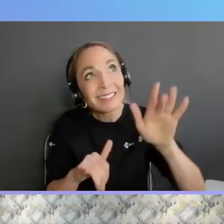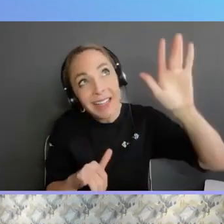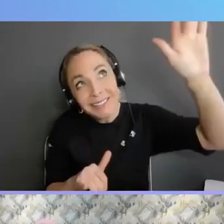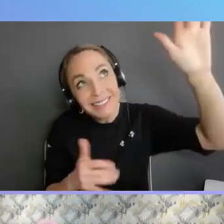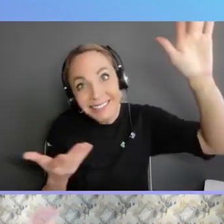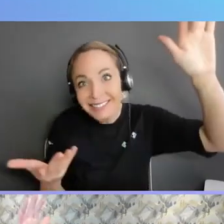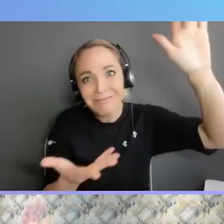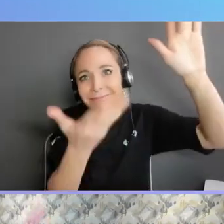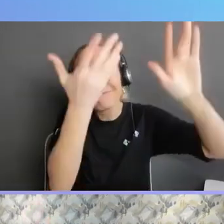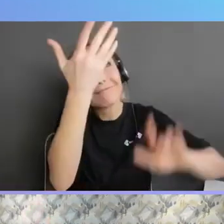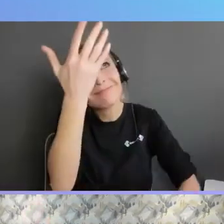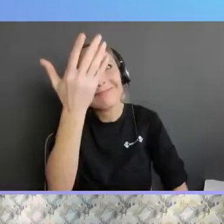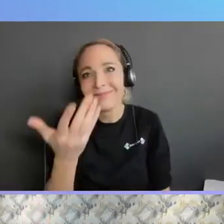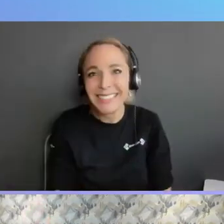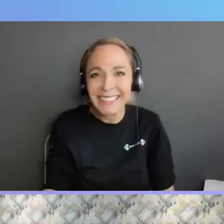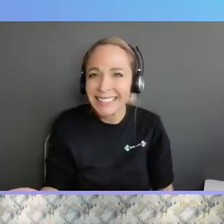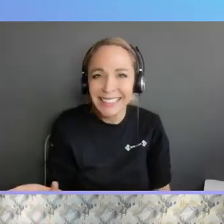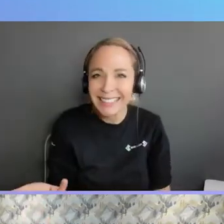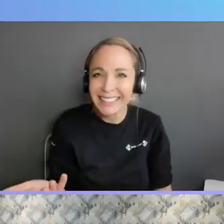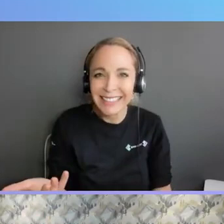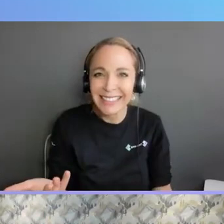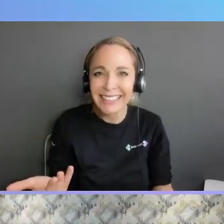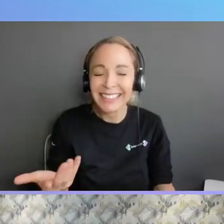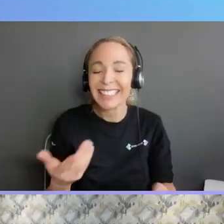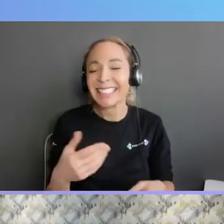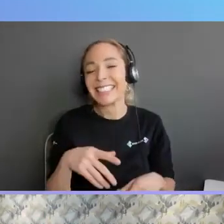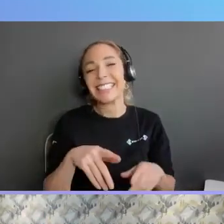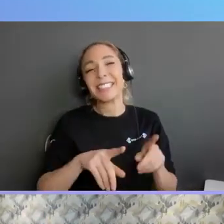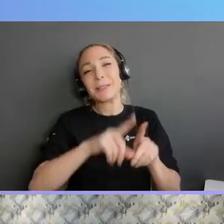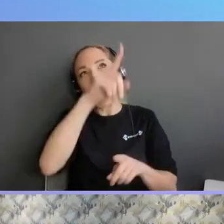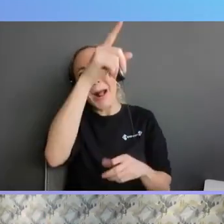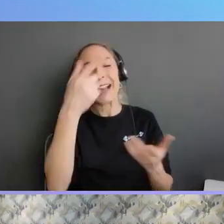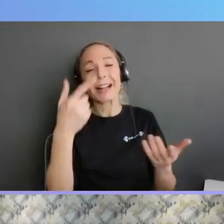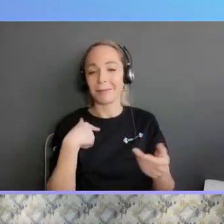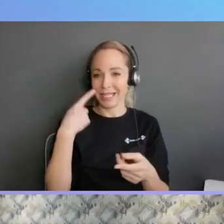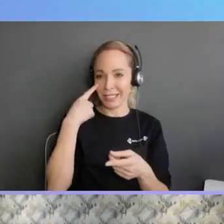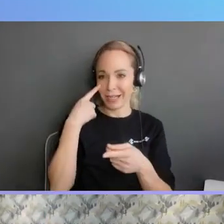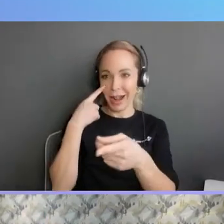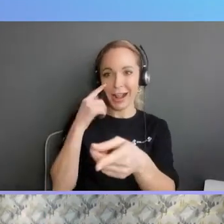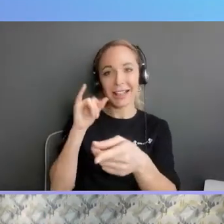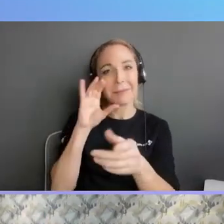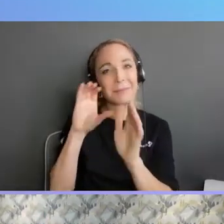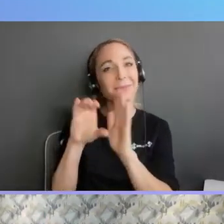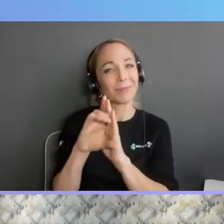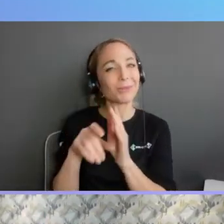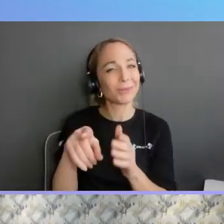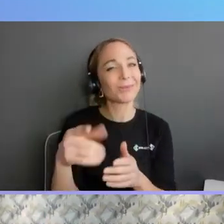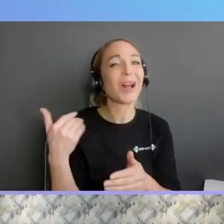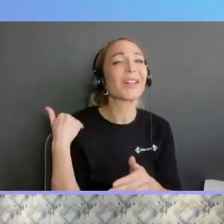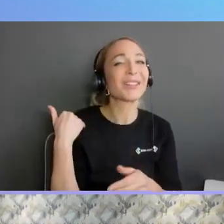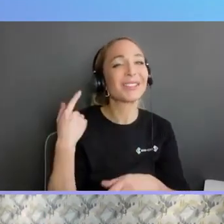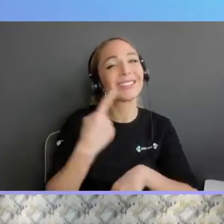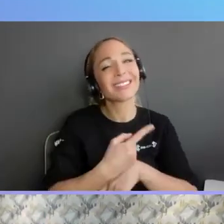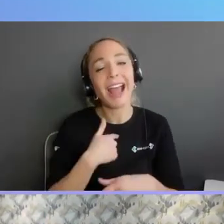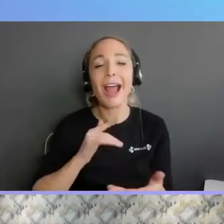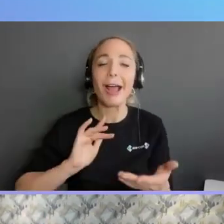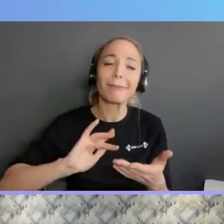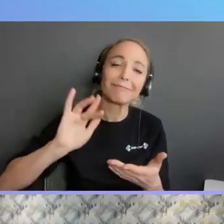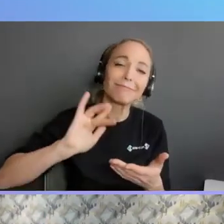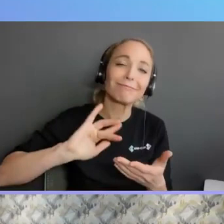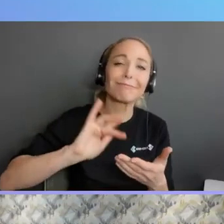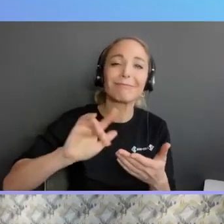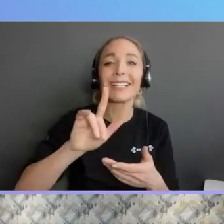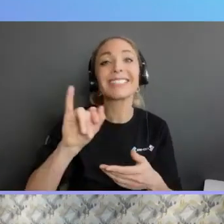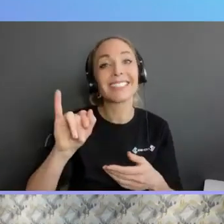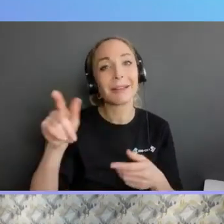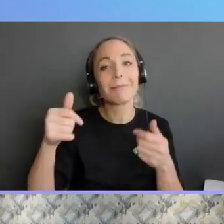It's too tall. It's impossible. I saw this photo other day when I was browsing on my LinkedIn. It was posted